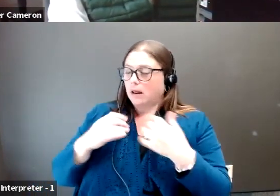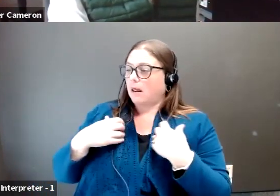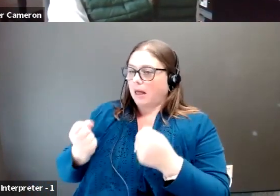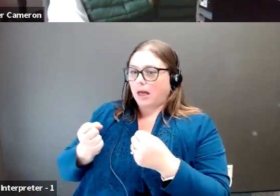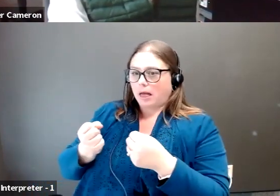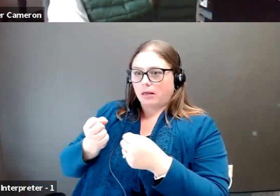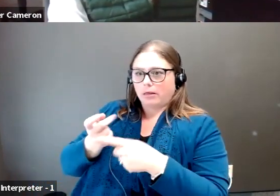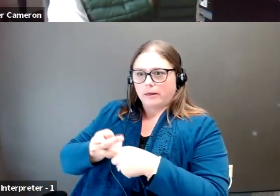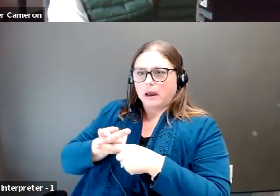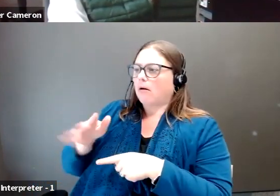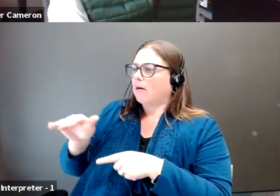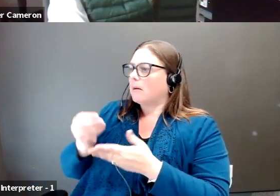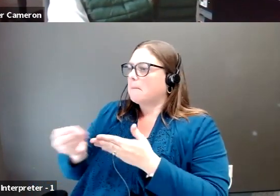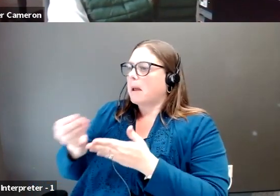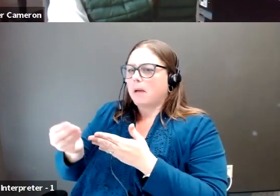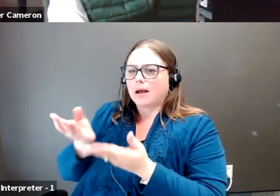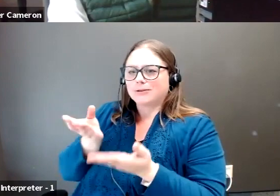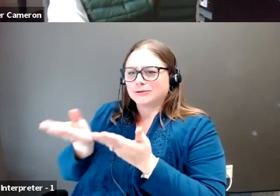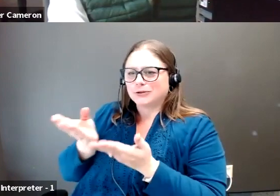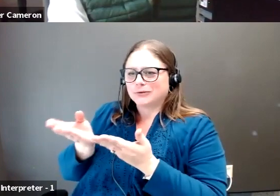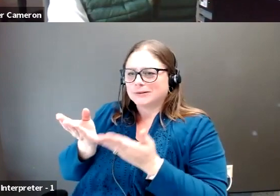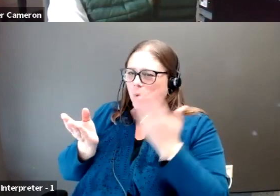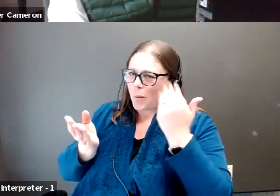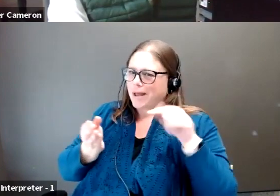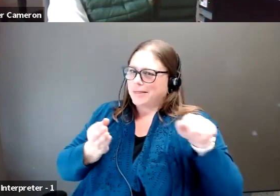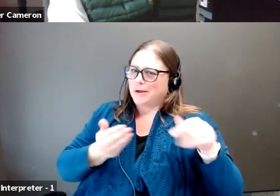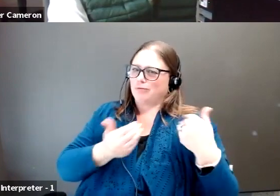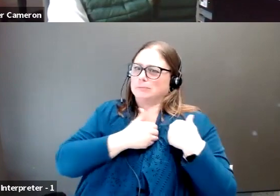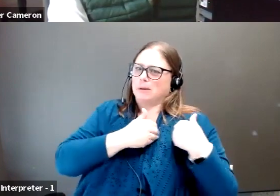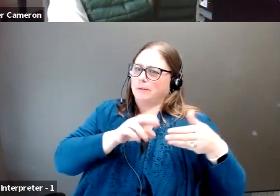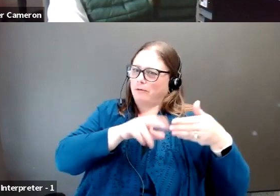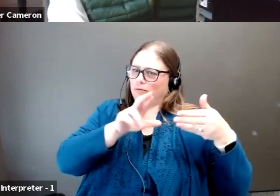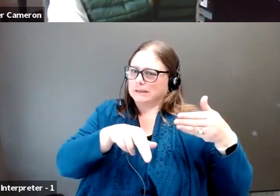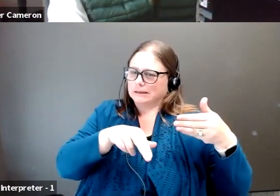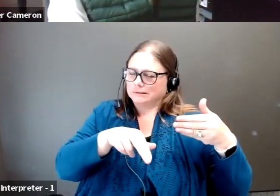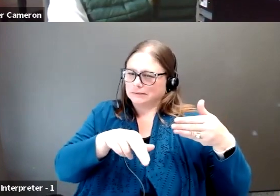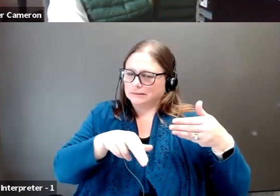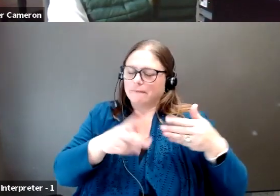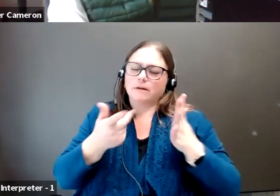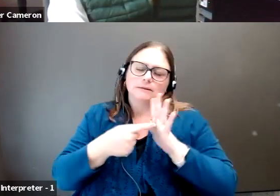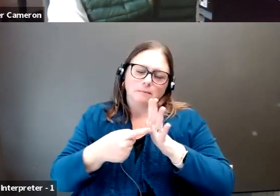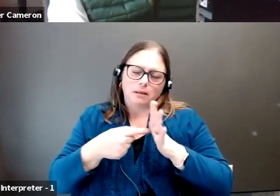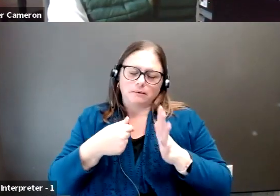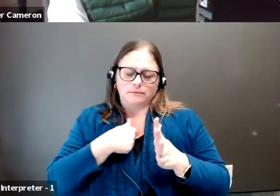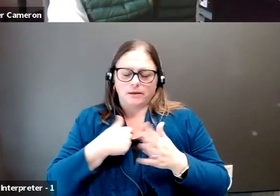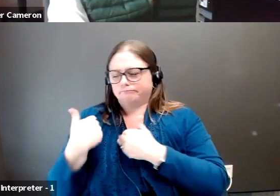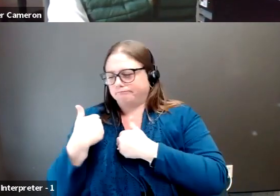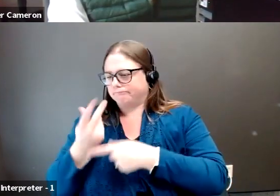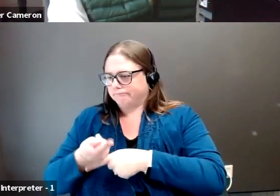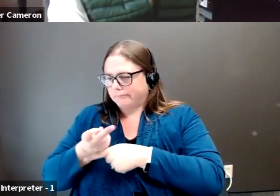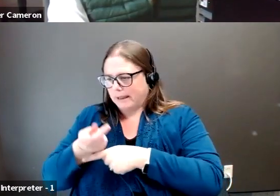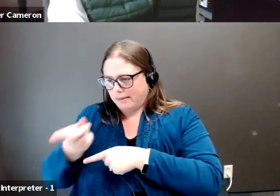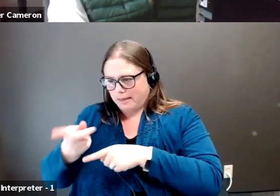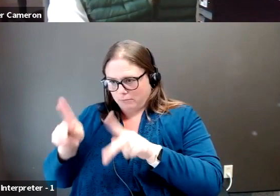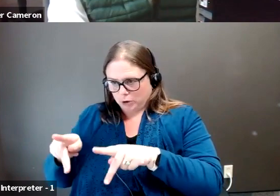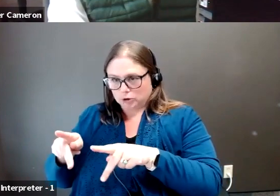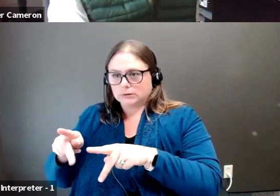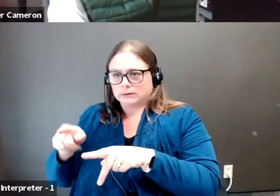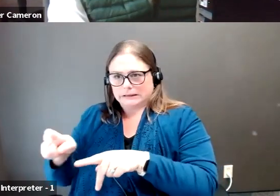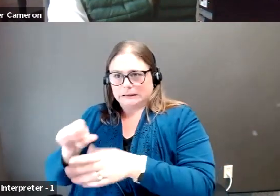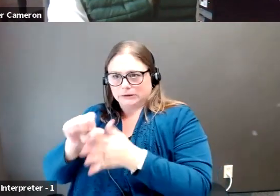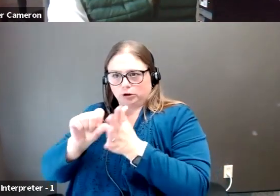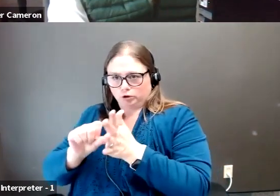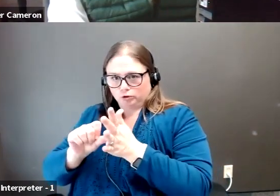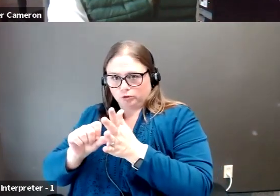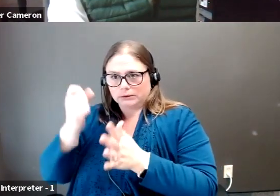end, they're accountable for the outcome. So just a quick example, if I'm taking care of a patient who needs surgery, but it's a